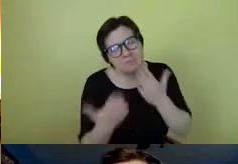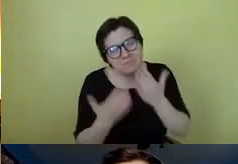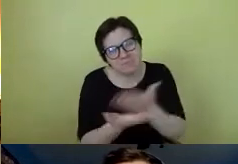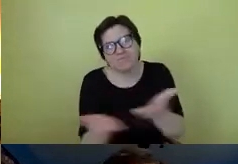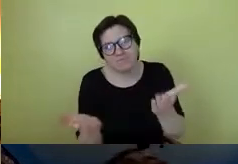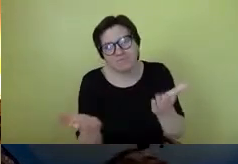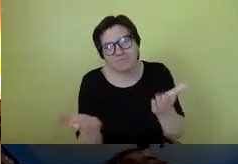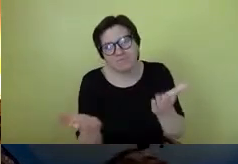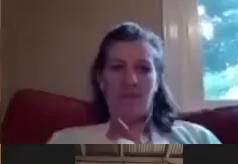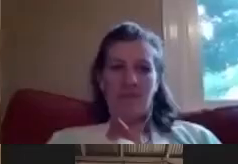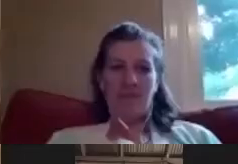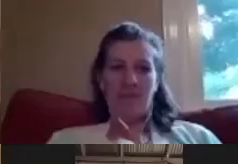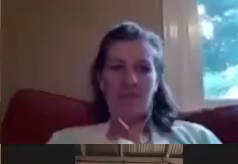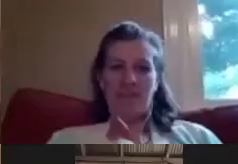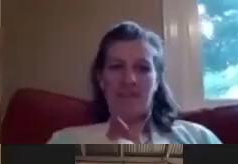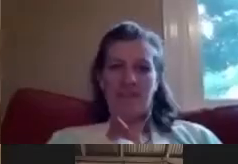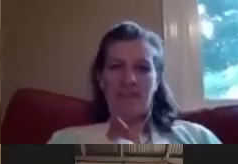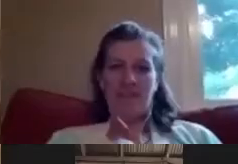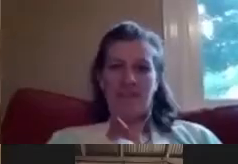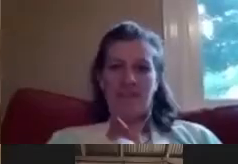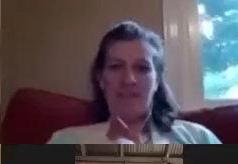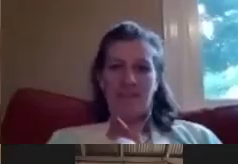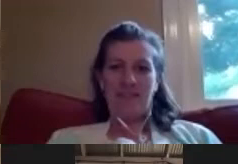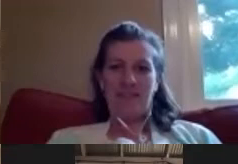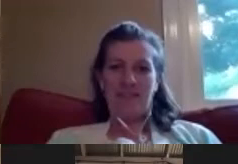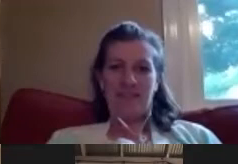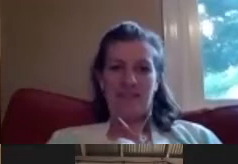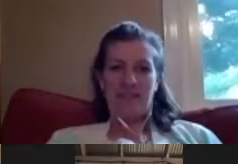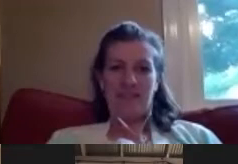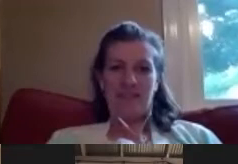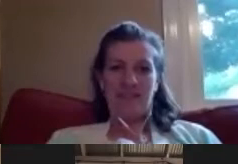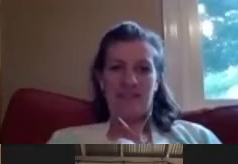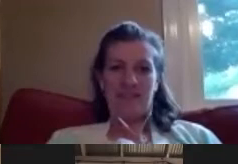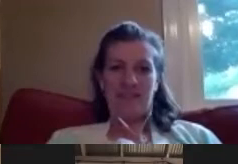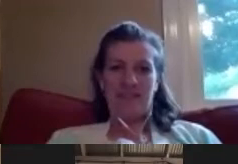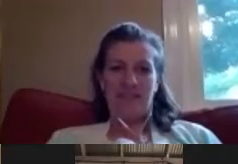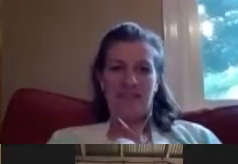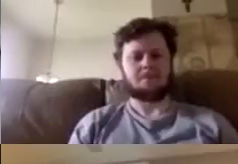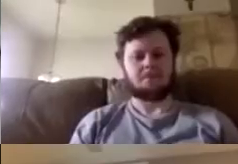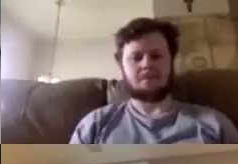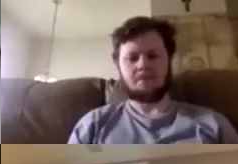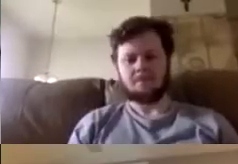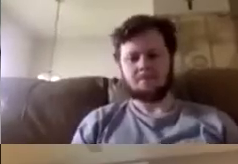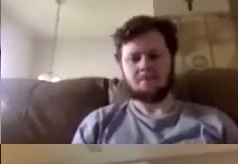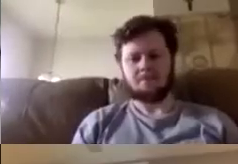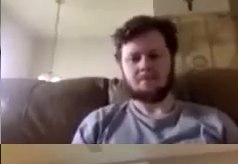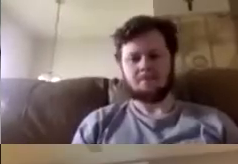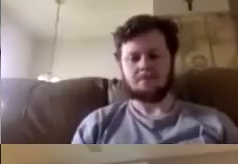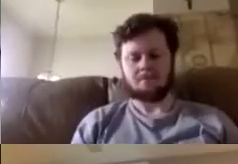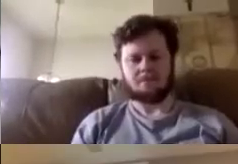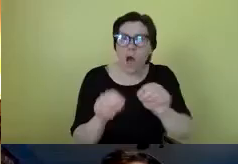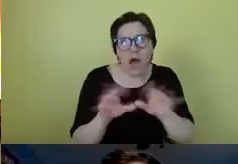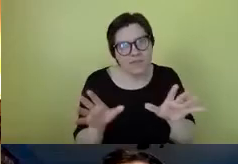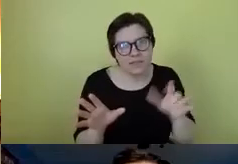and thanks for our staff and their colleagues for arranging this. Let's begin with a prayer. Obviously,